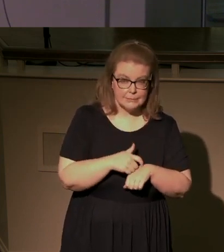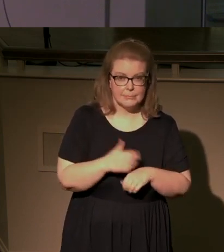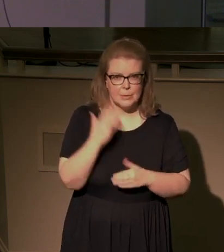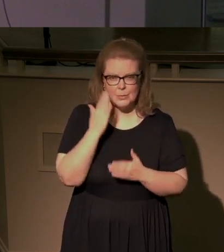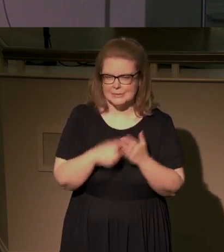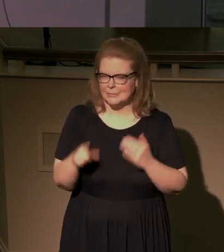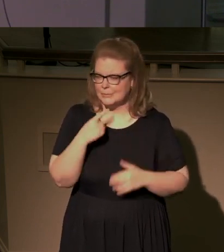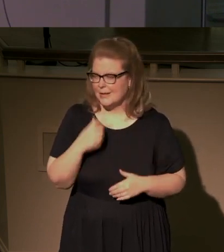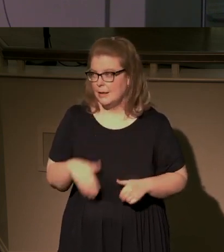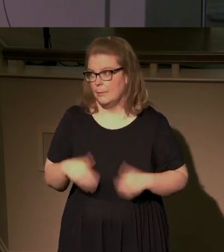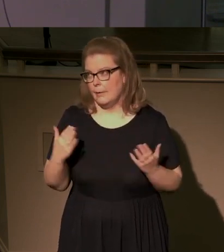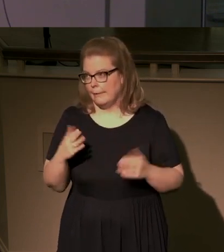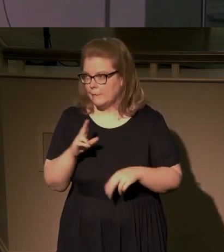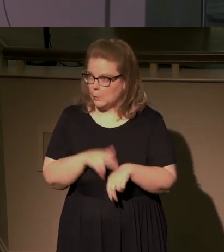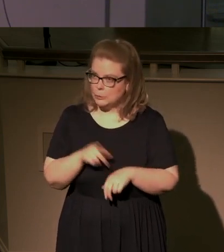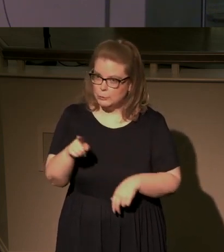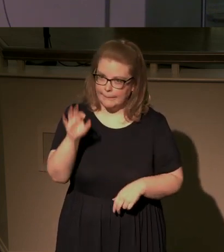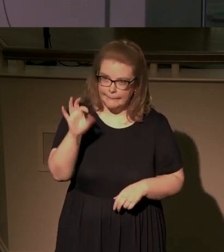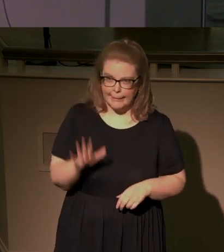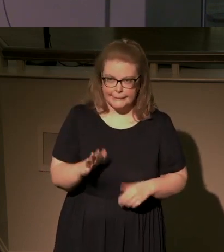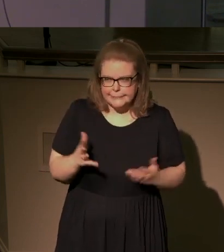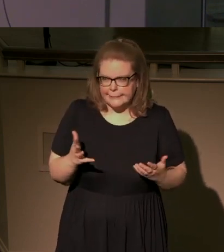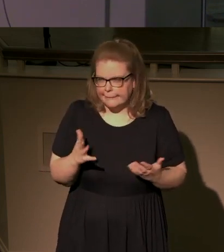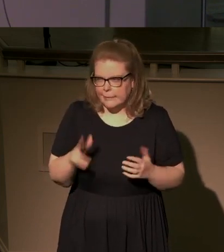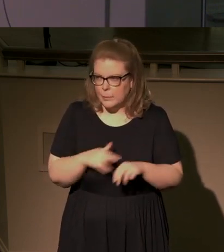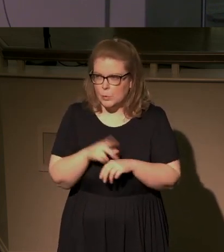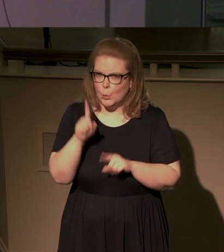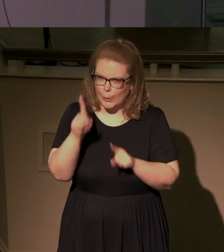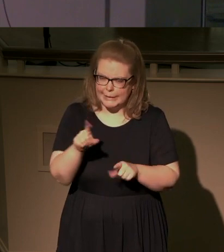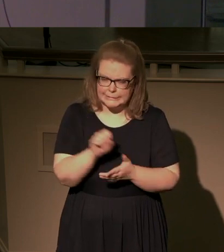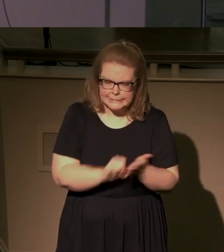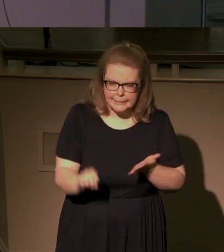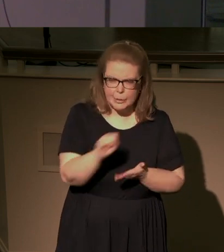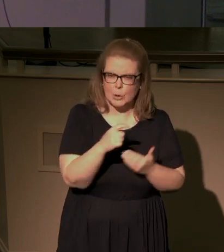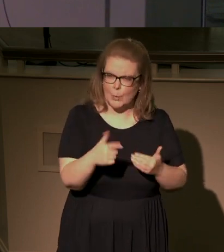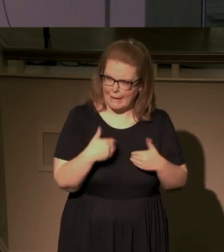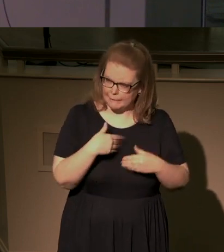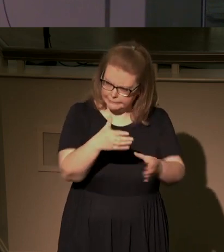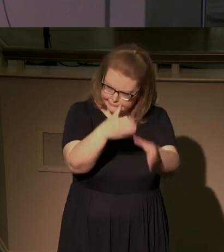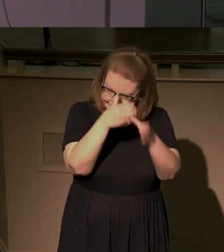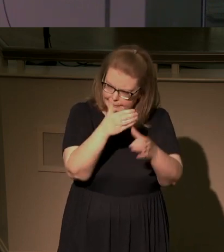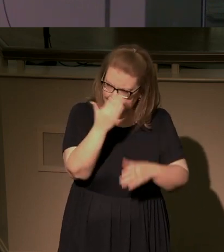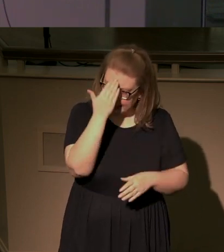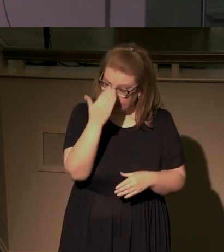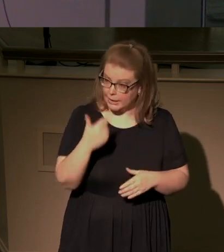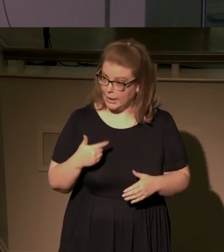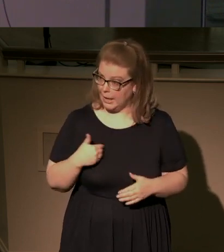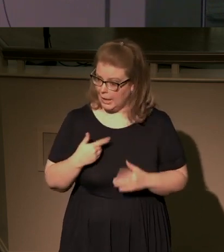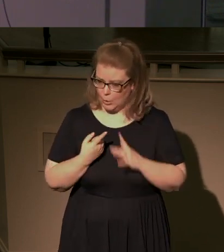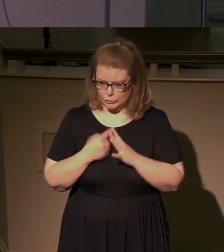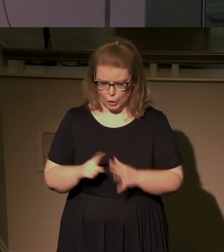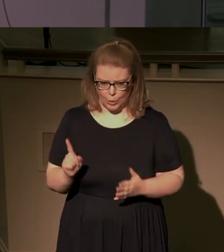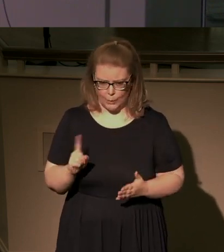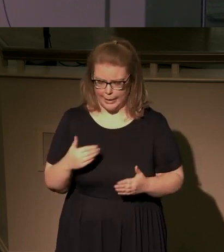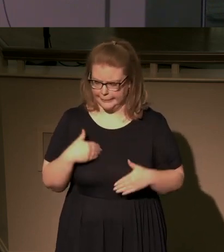you are like, well, you're a pastor. You're supposed to do that. You went to seminary. You've got the knowledge. I wouldn't know where to begin.